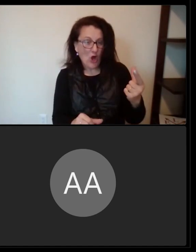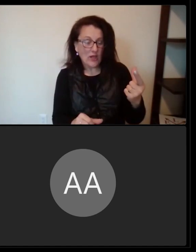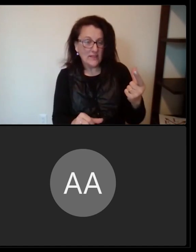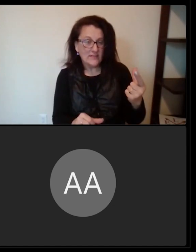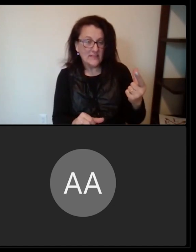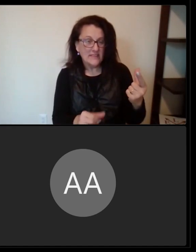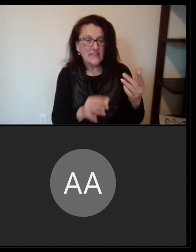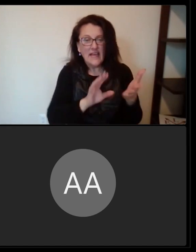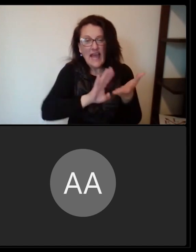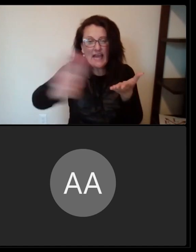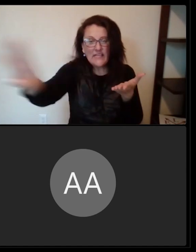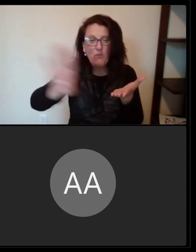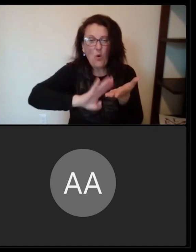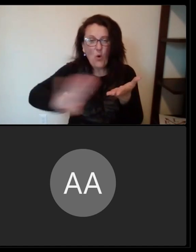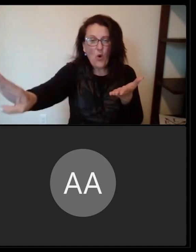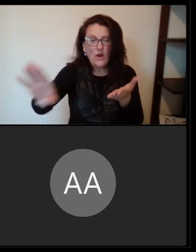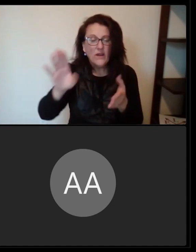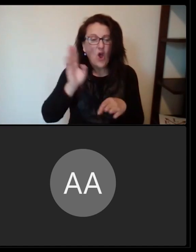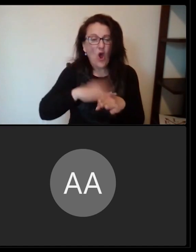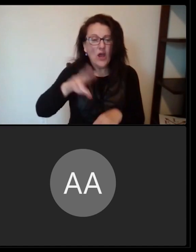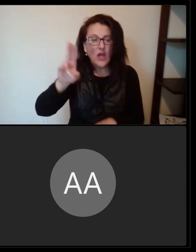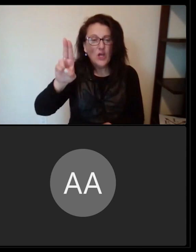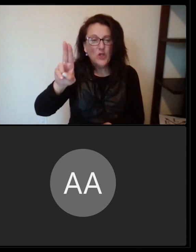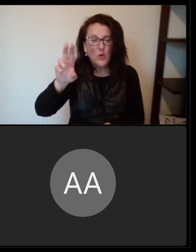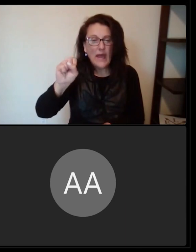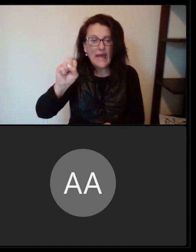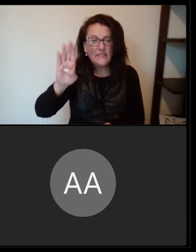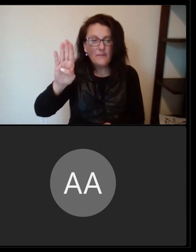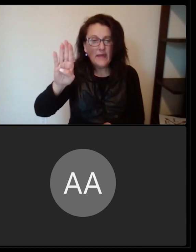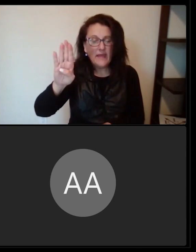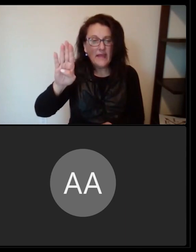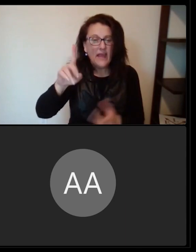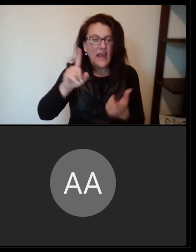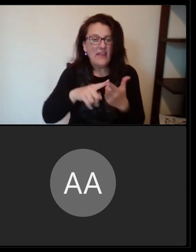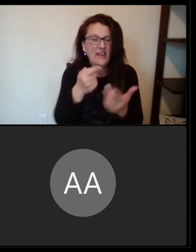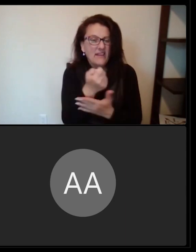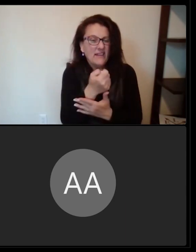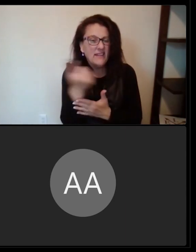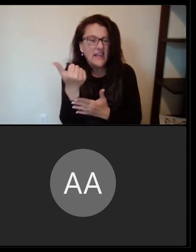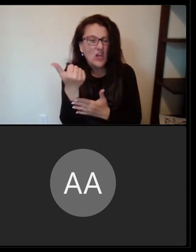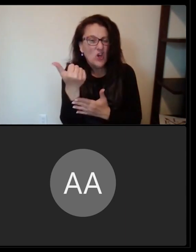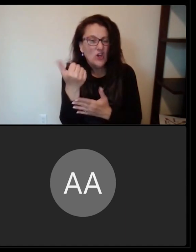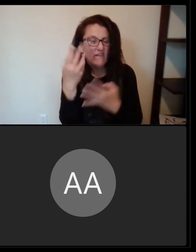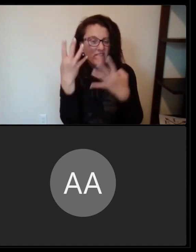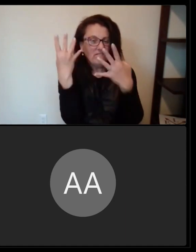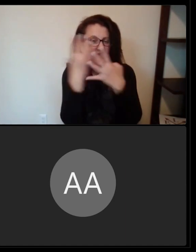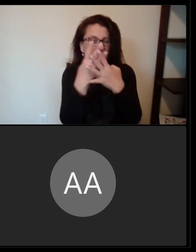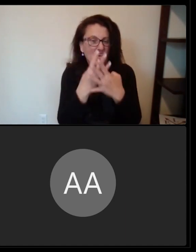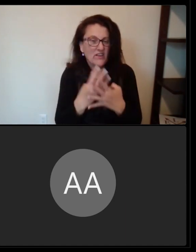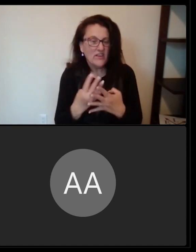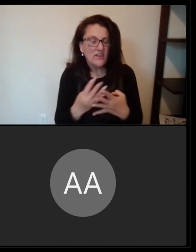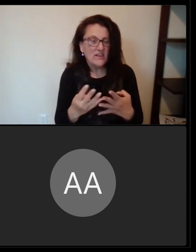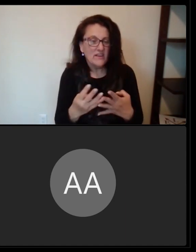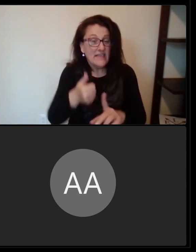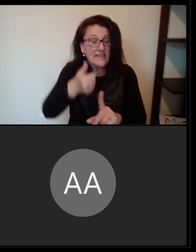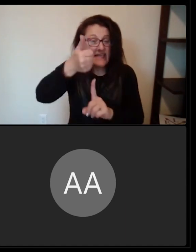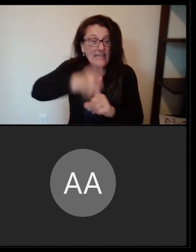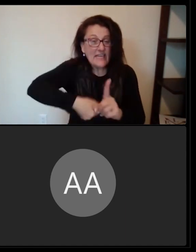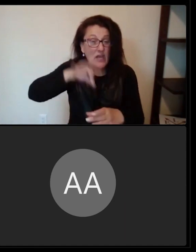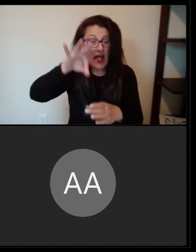logs, export them out onto a USB stick, and then clear those logs off so that each election you're starting fresh and don't have